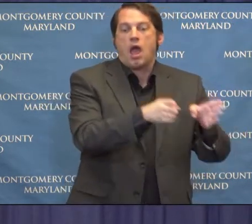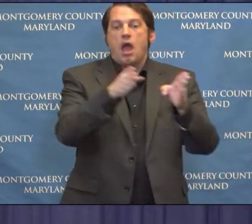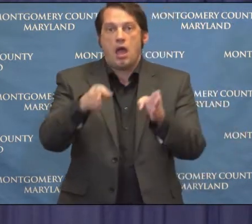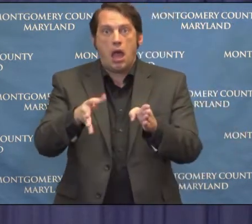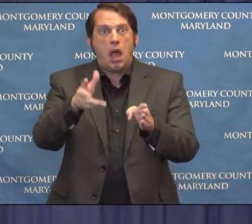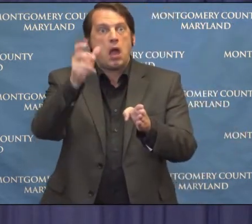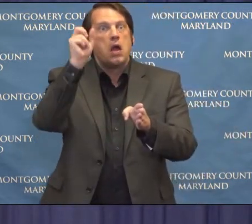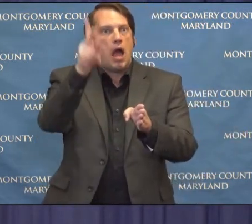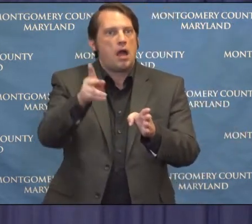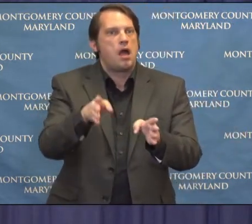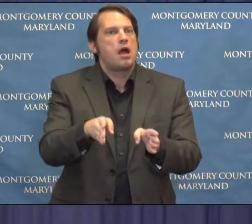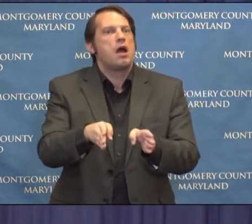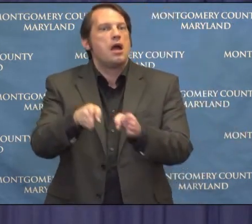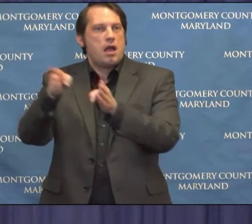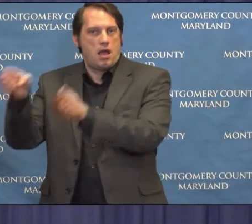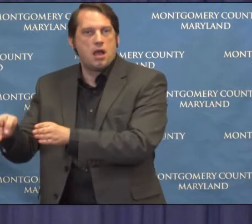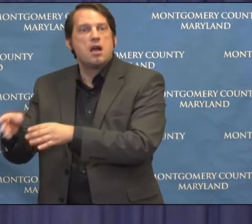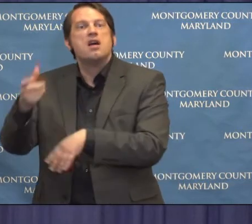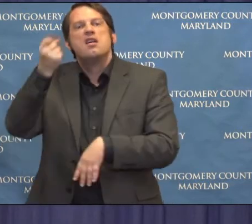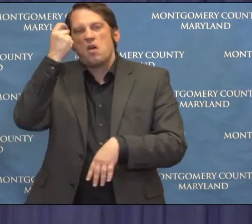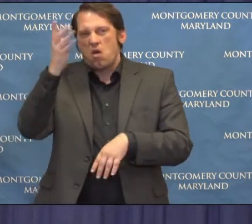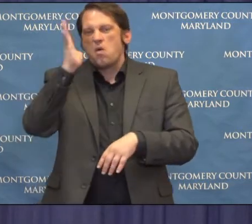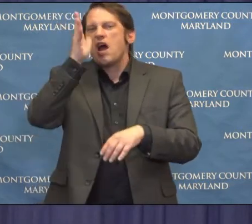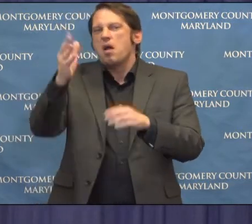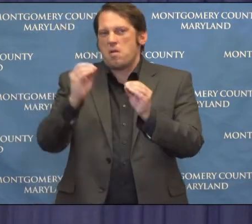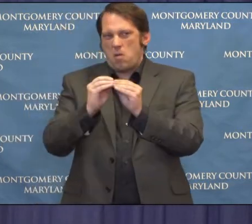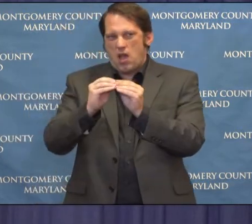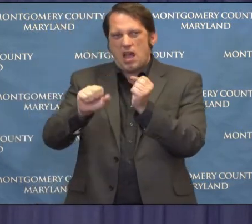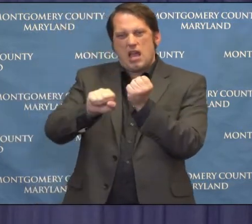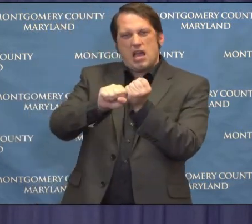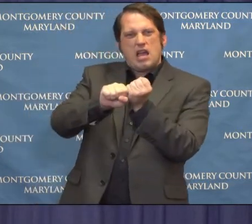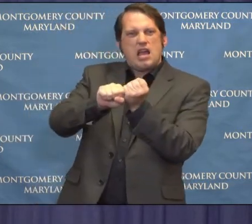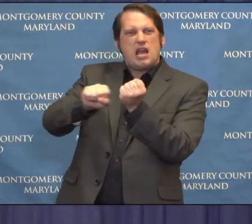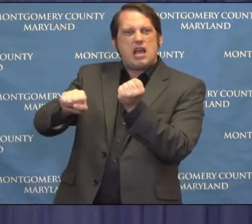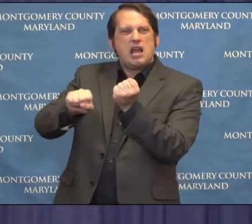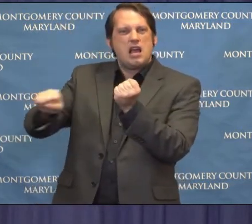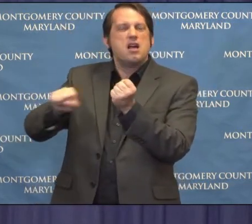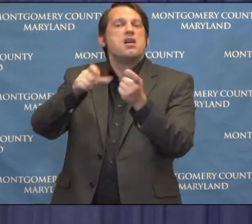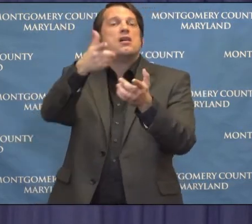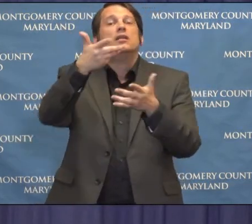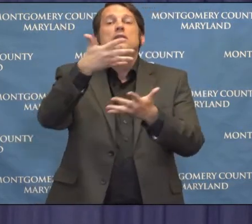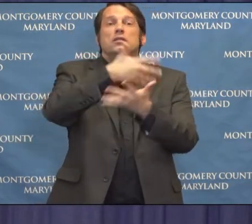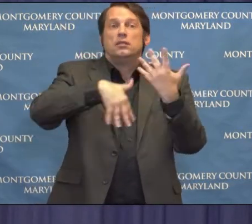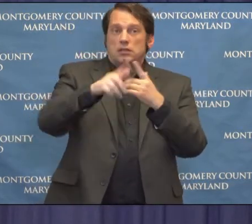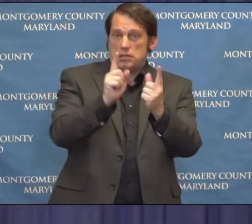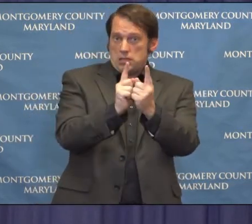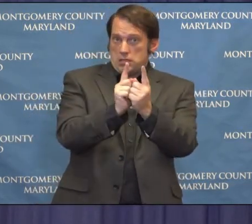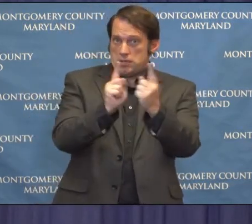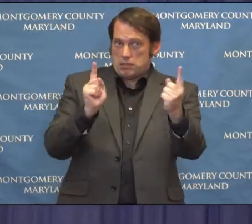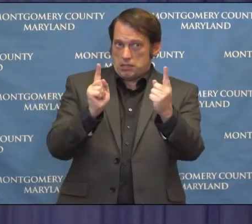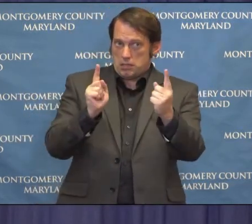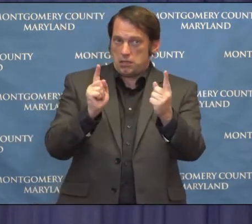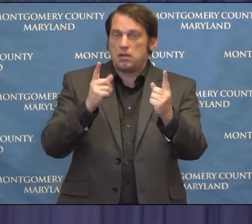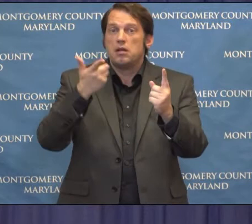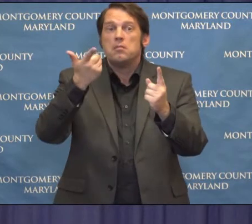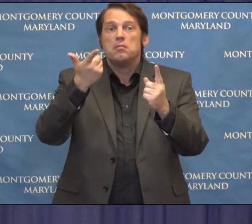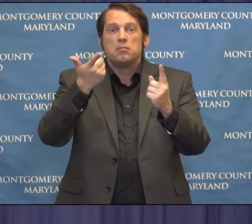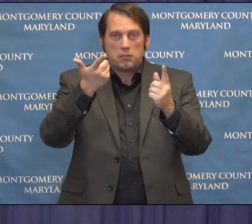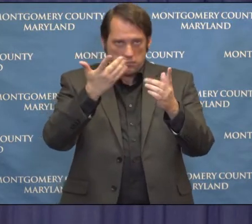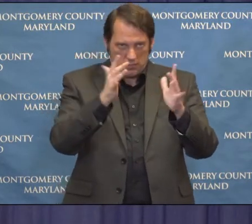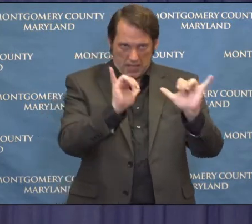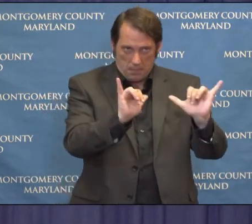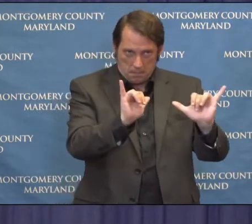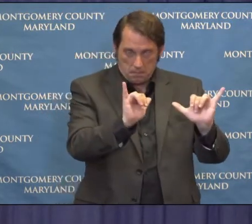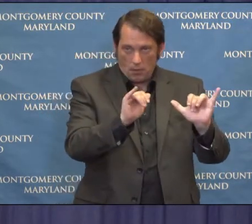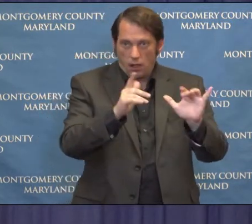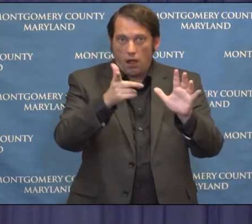could socially distance and still go to work. You could wear masks and still go to work. There are a lot of things you could do and still go to work